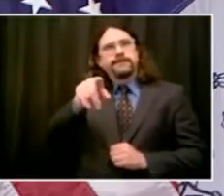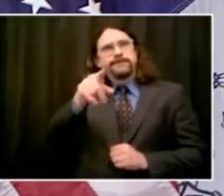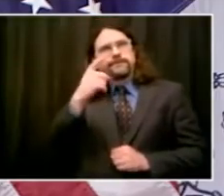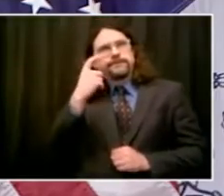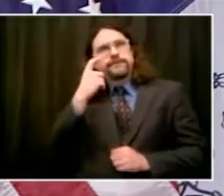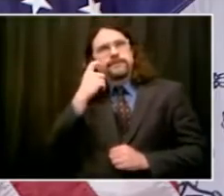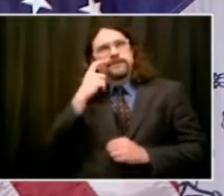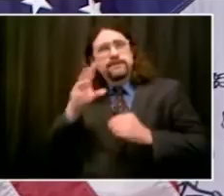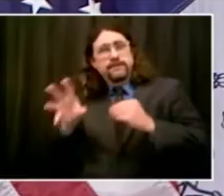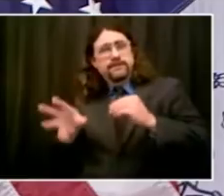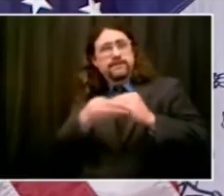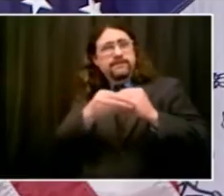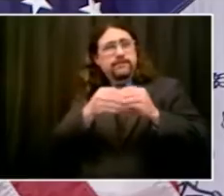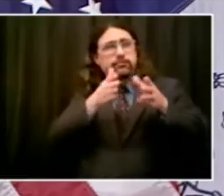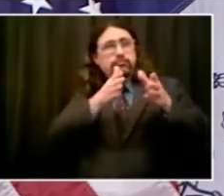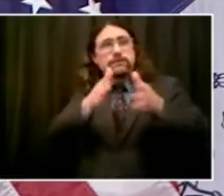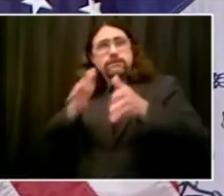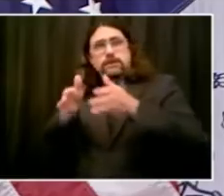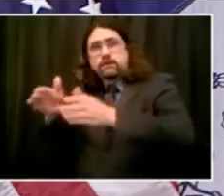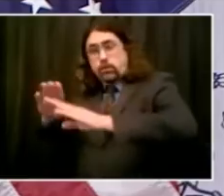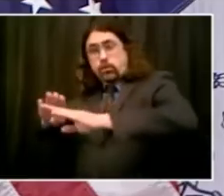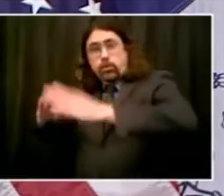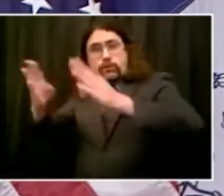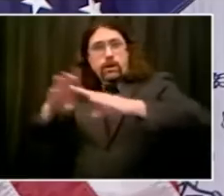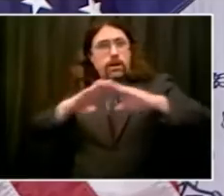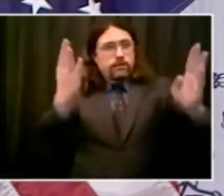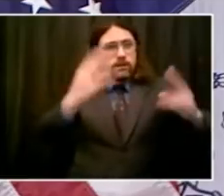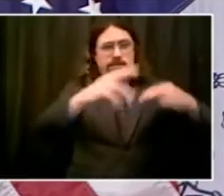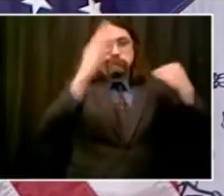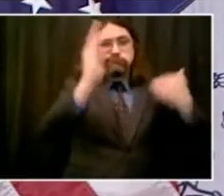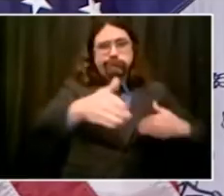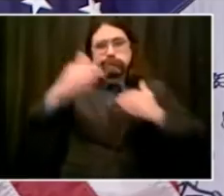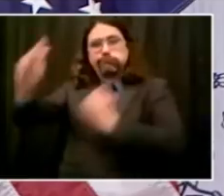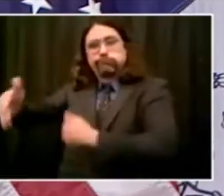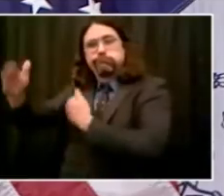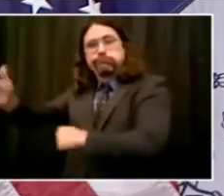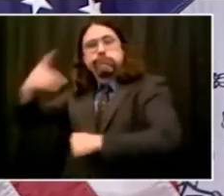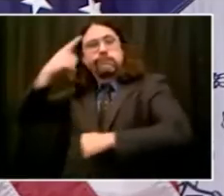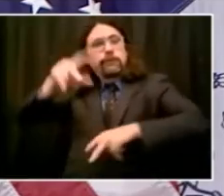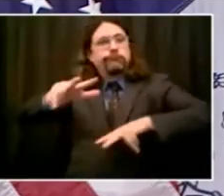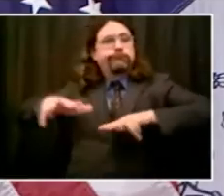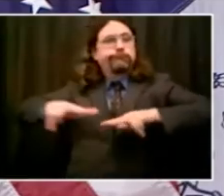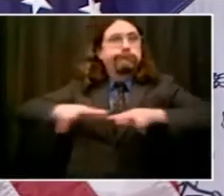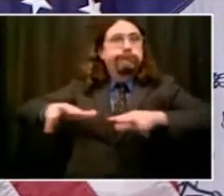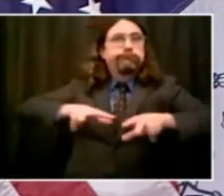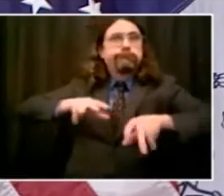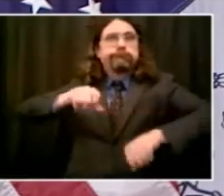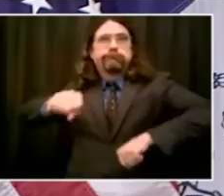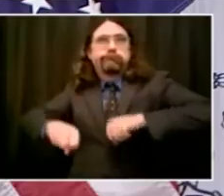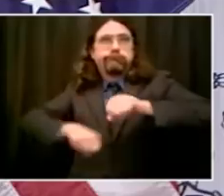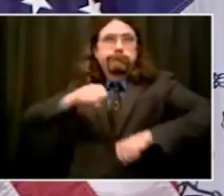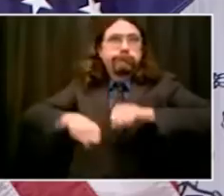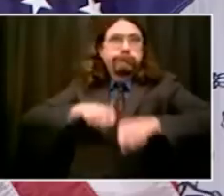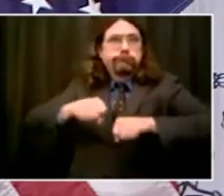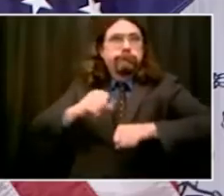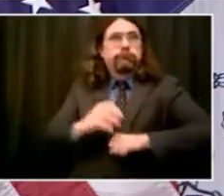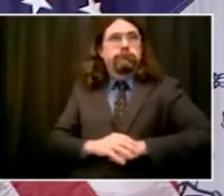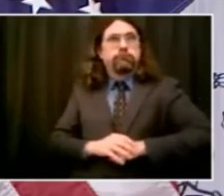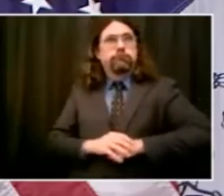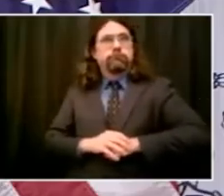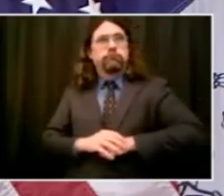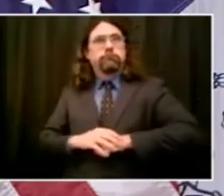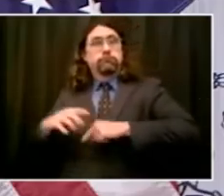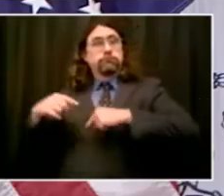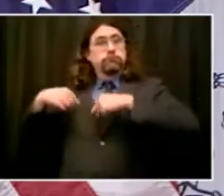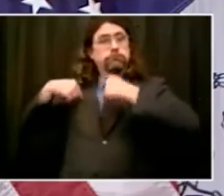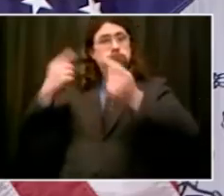to get clean air and having their kids play in the street without having to worry about being run over by drivers, which as a parent, you can appreciate as a constant source of anxiety